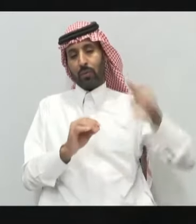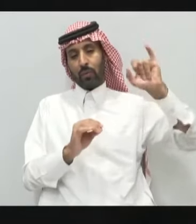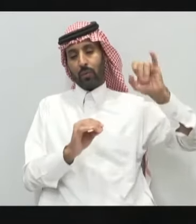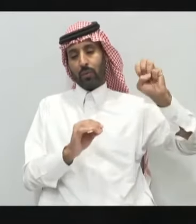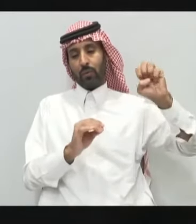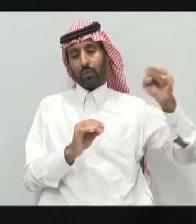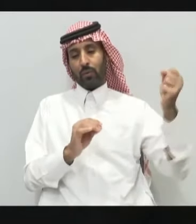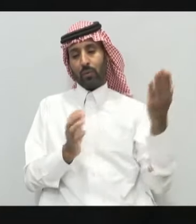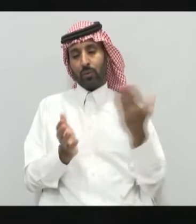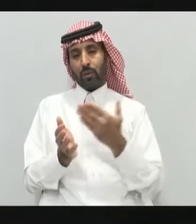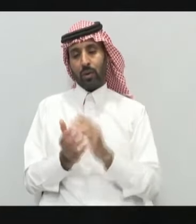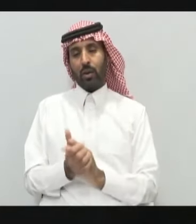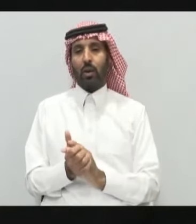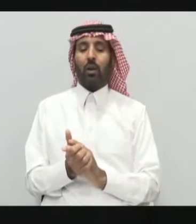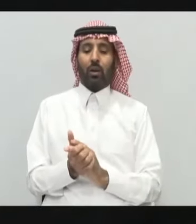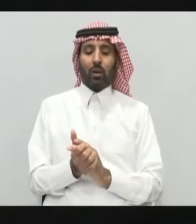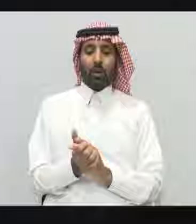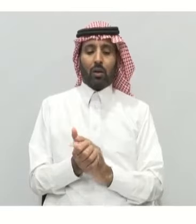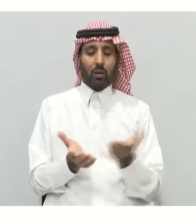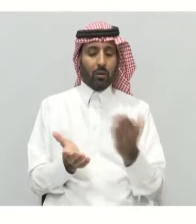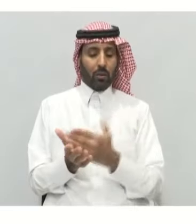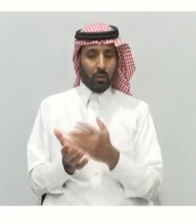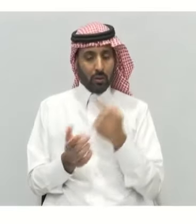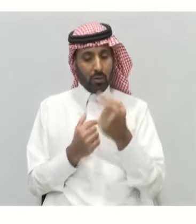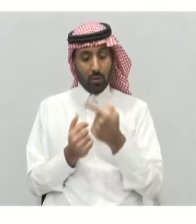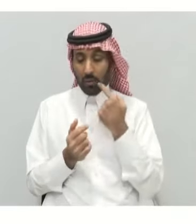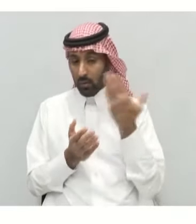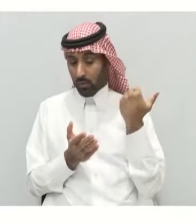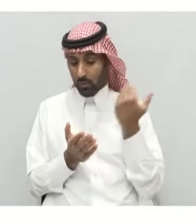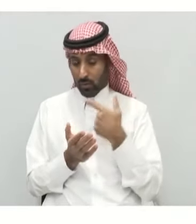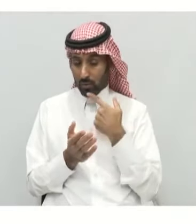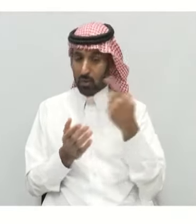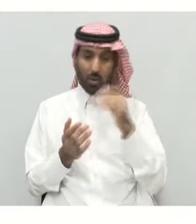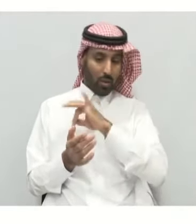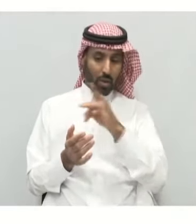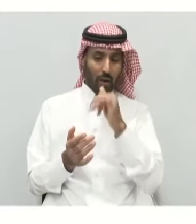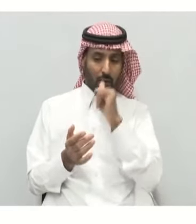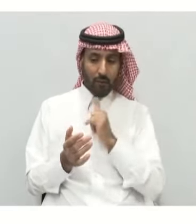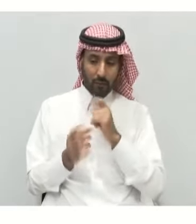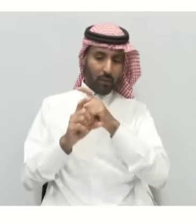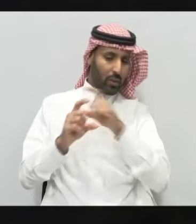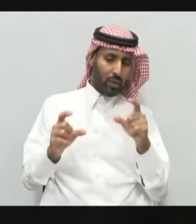into IES. And now, in regard of negative sentences, and